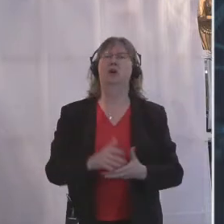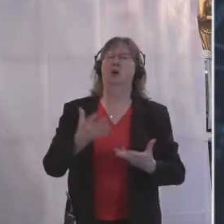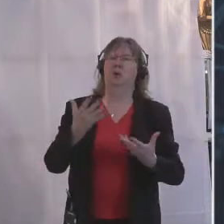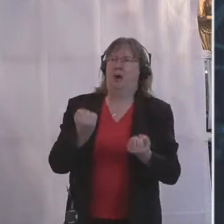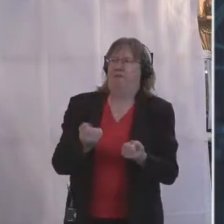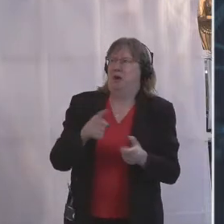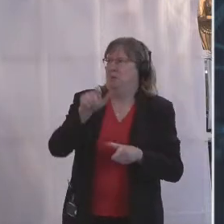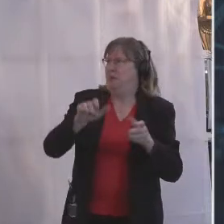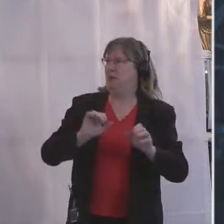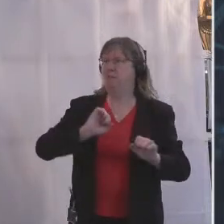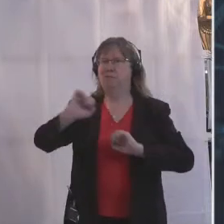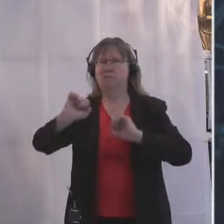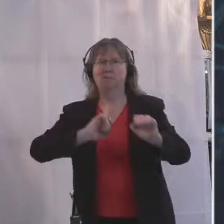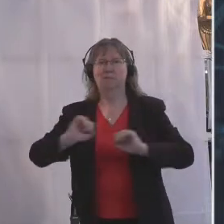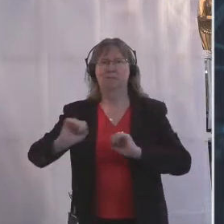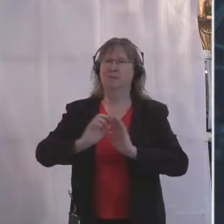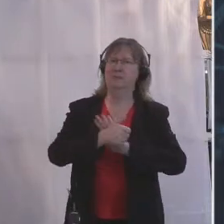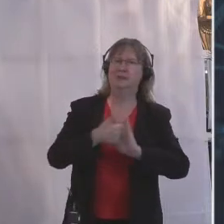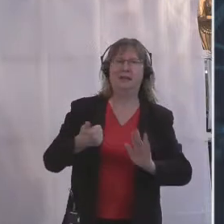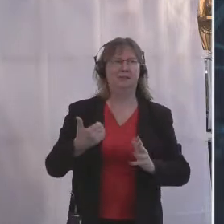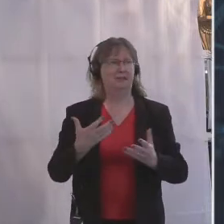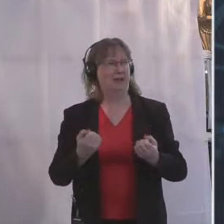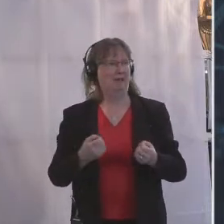impairment. So I was trying to use